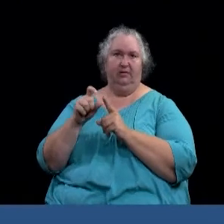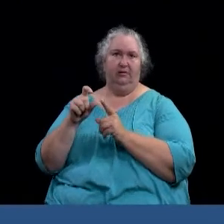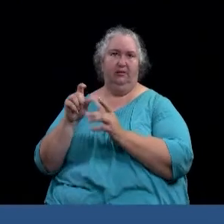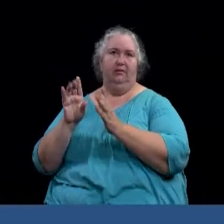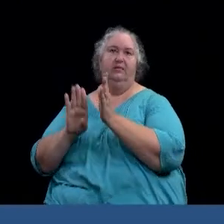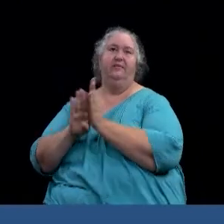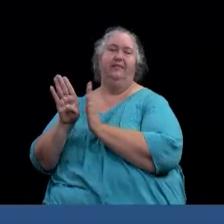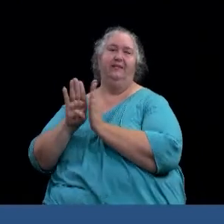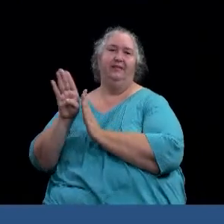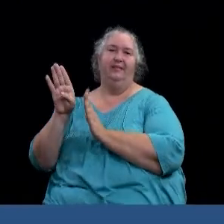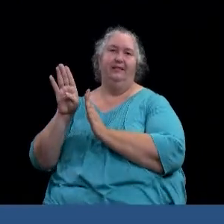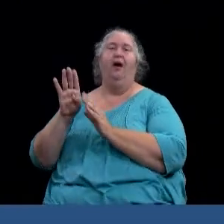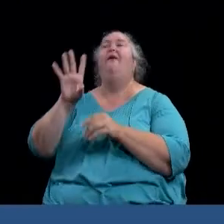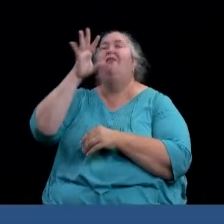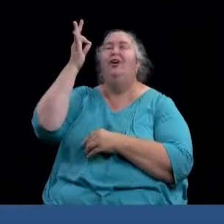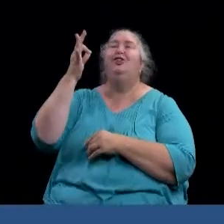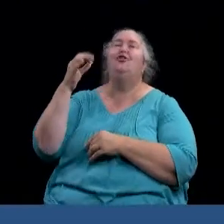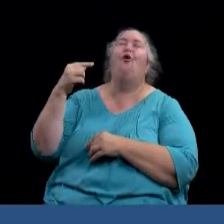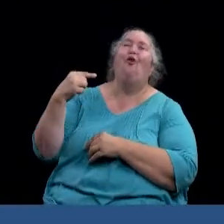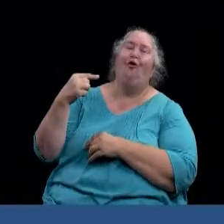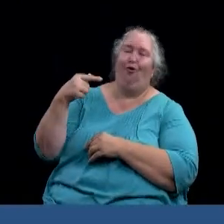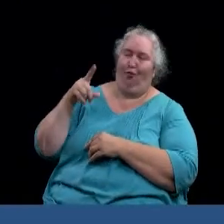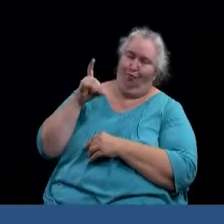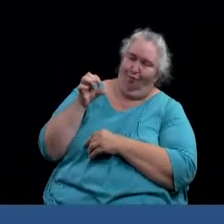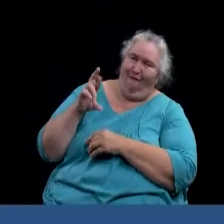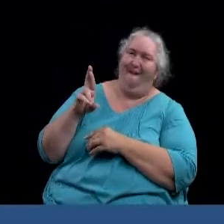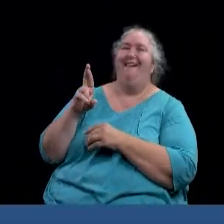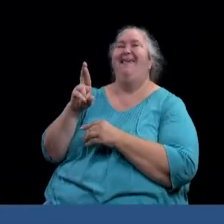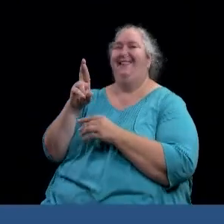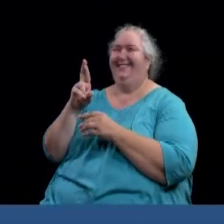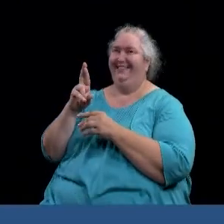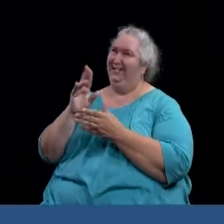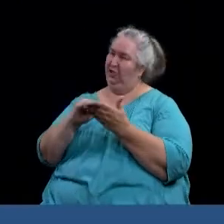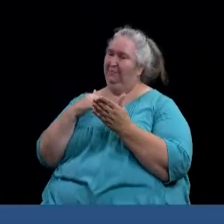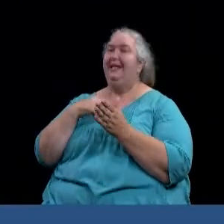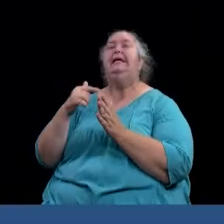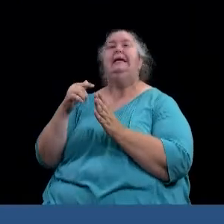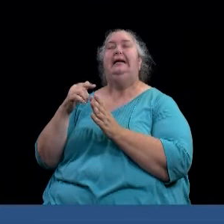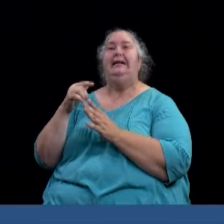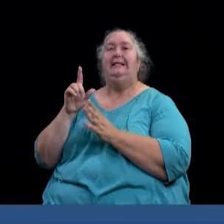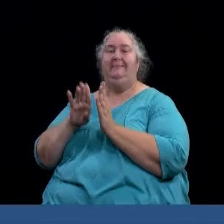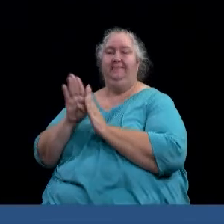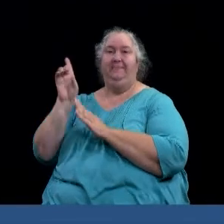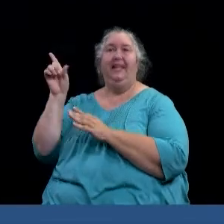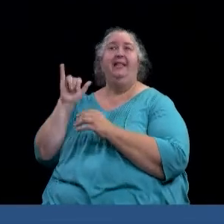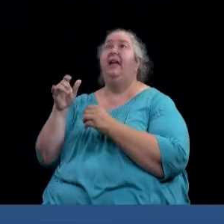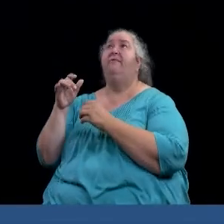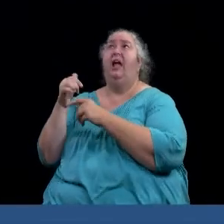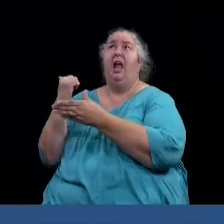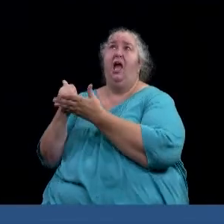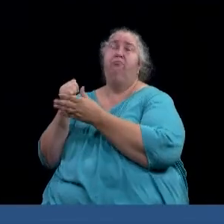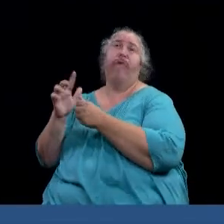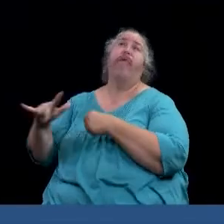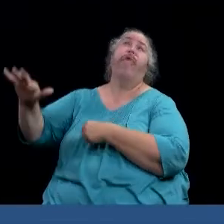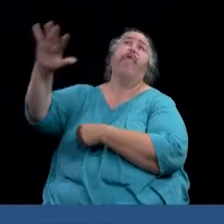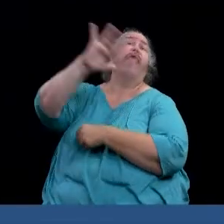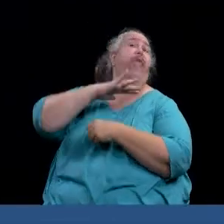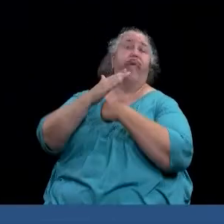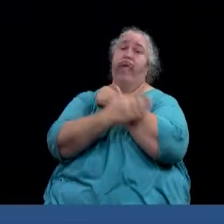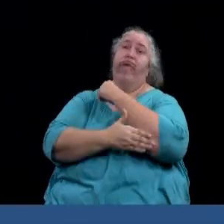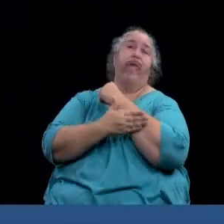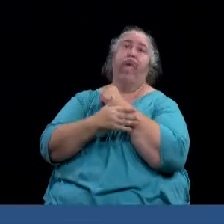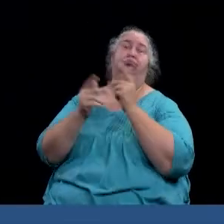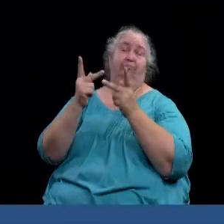doing this with other housing authorities all across the country, and we're very excited to get started. Consequently, we have had